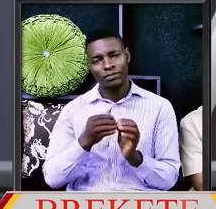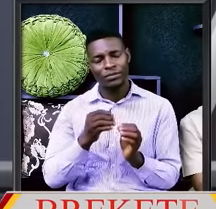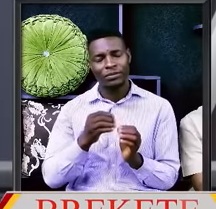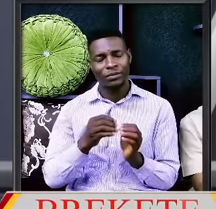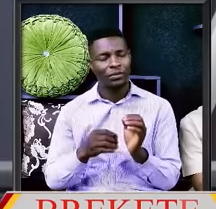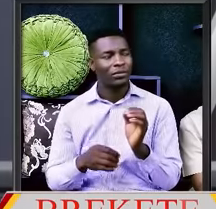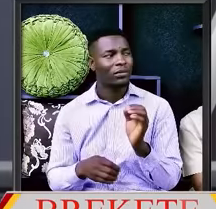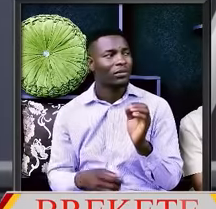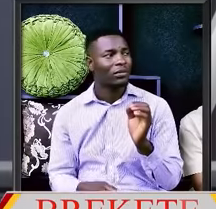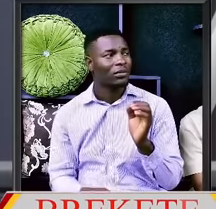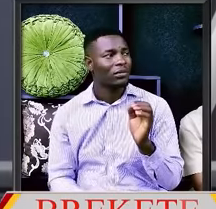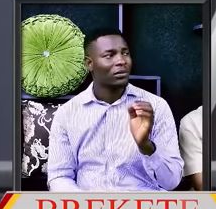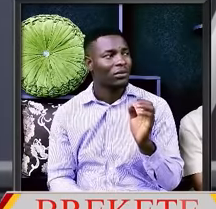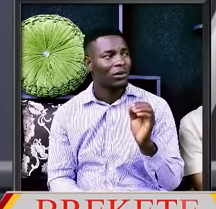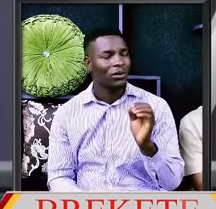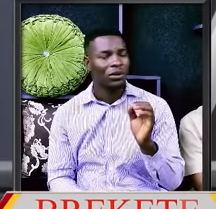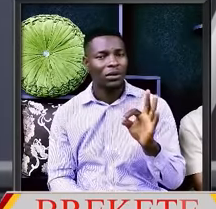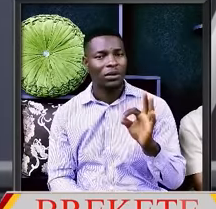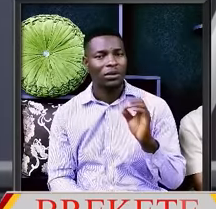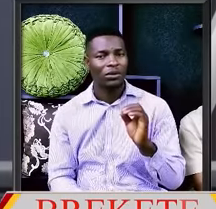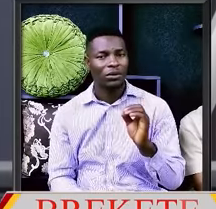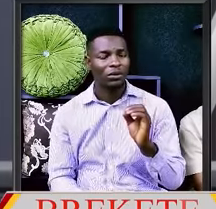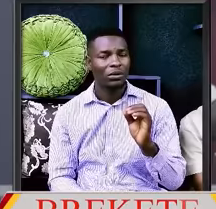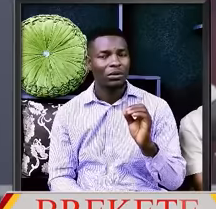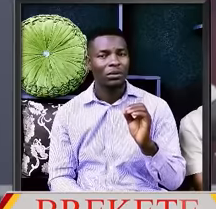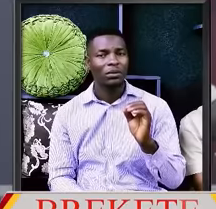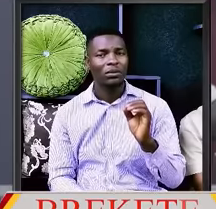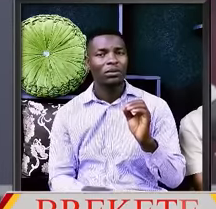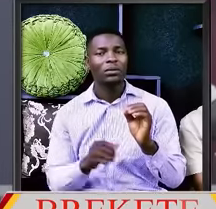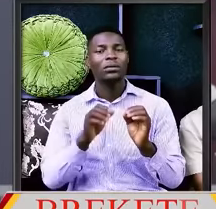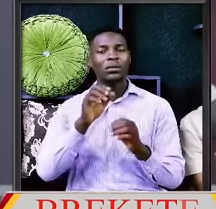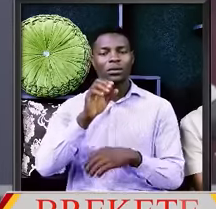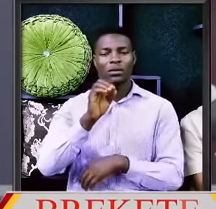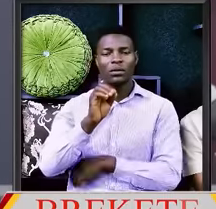090 30,000. Okay, hold on, sir.